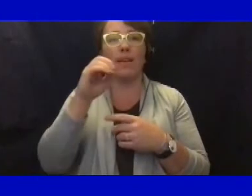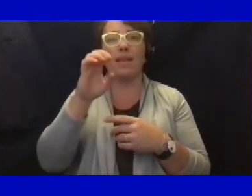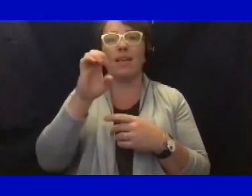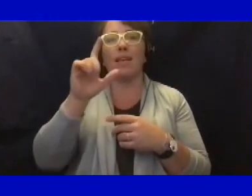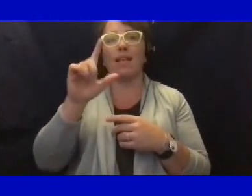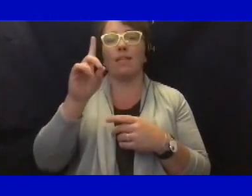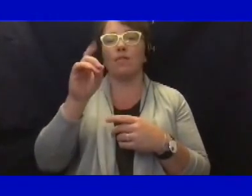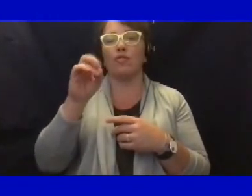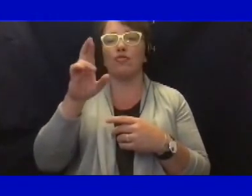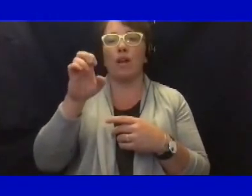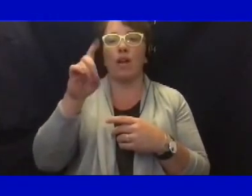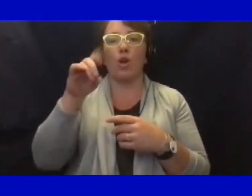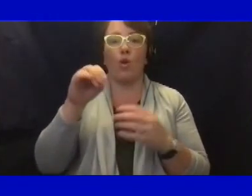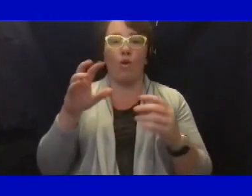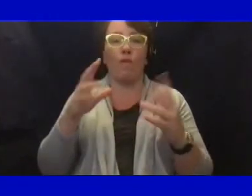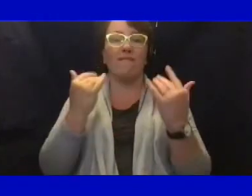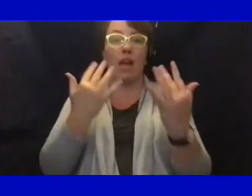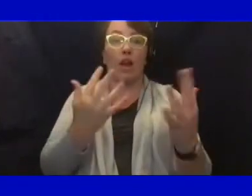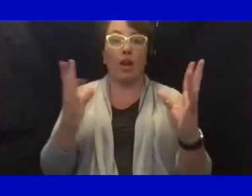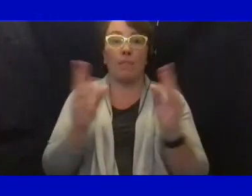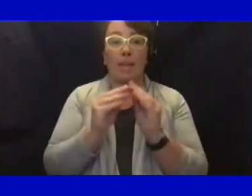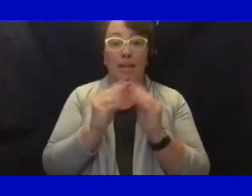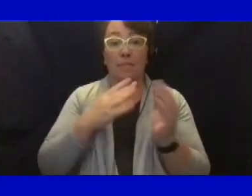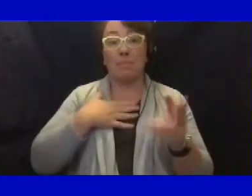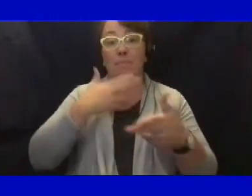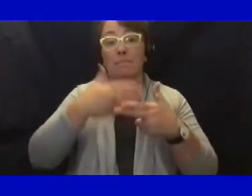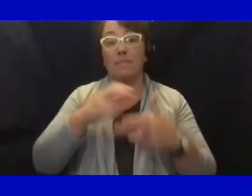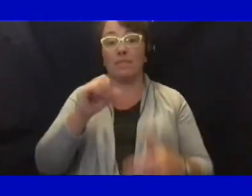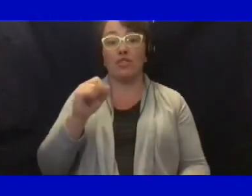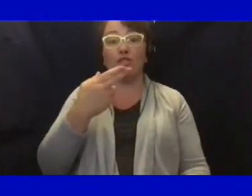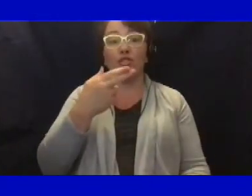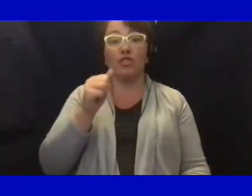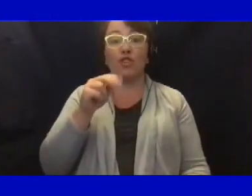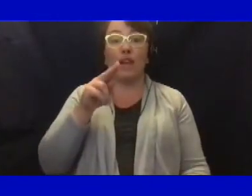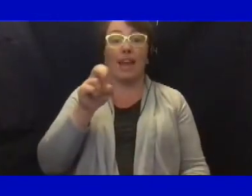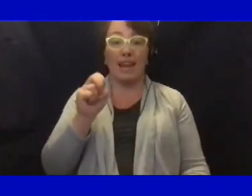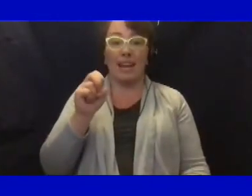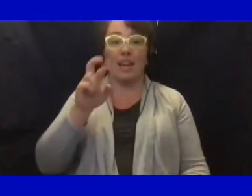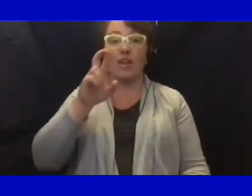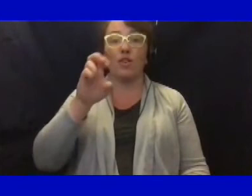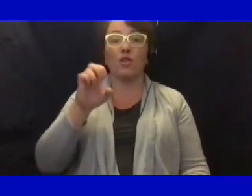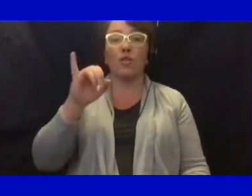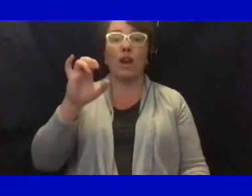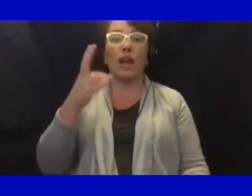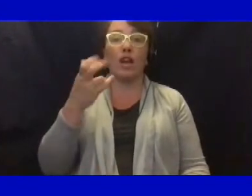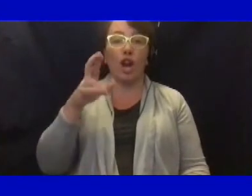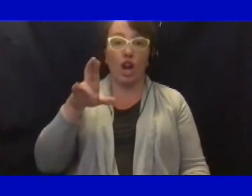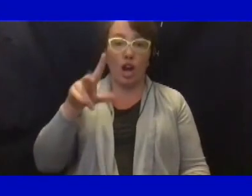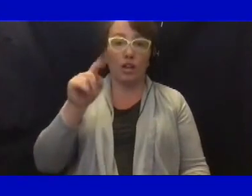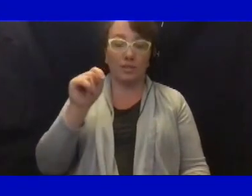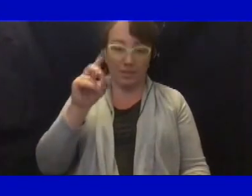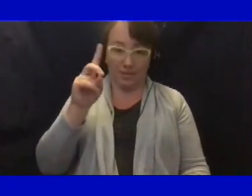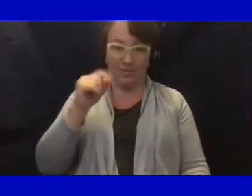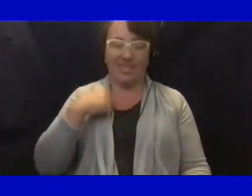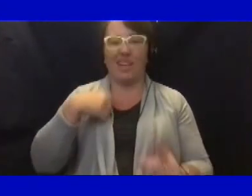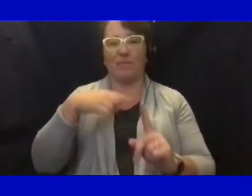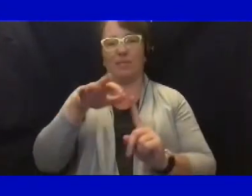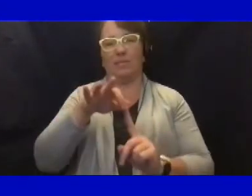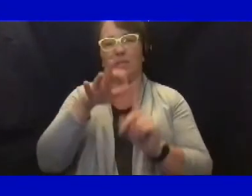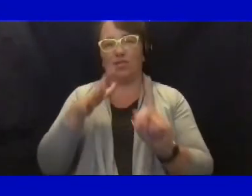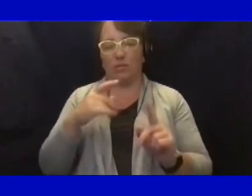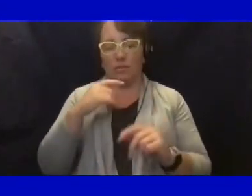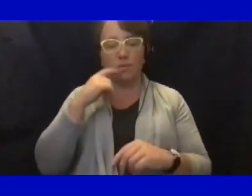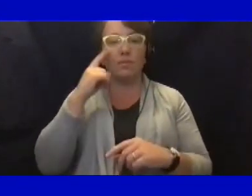thing, I want to introduce myself, Shane Reichart. I'm the Senior Public Information Specialist for the County of Riverside's Emergency Management Department. And I want to make sure that